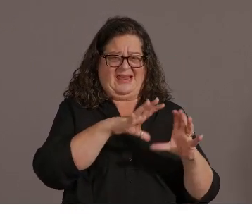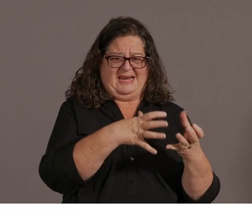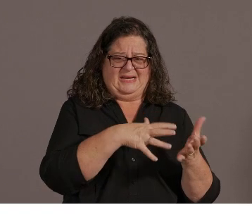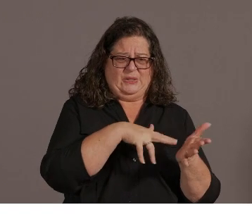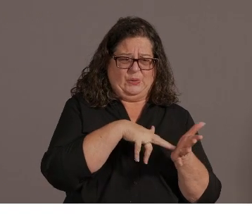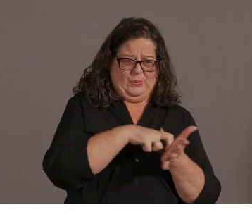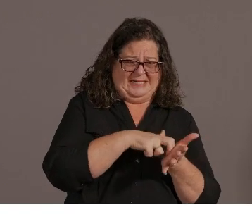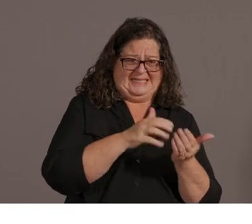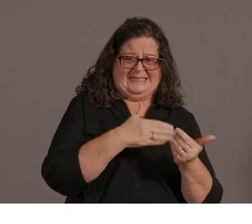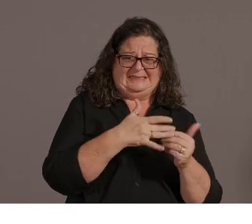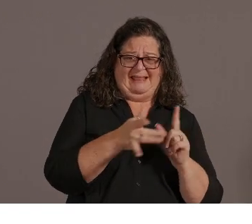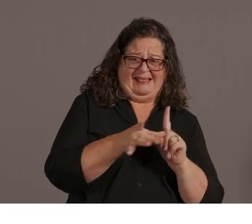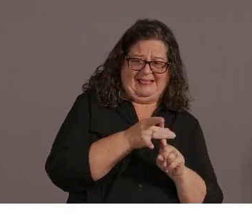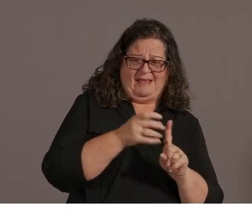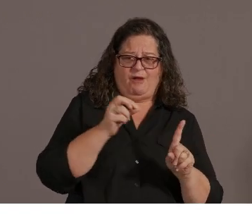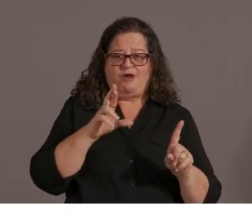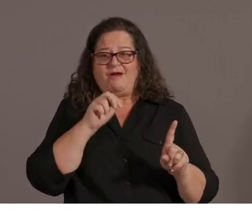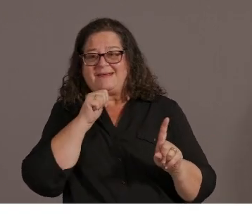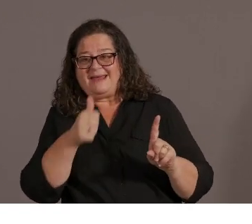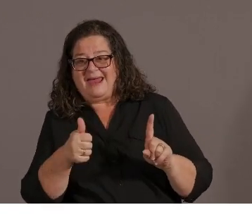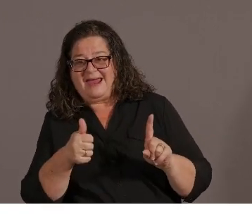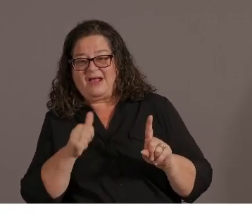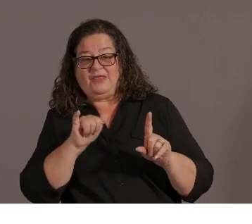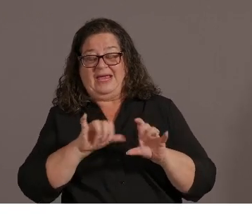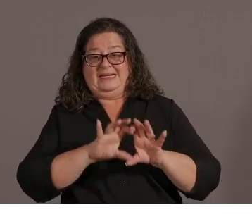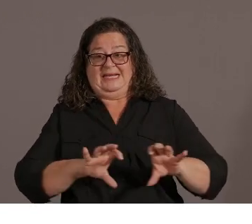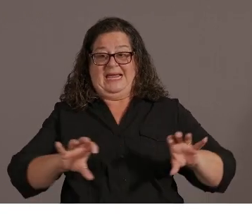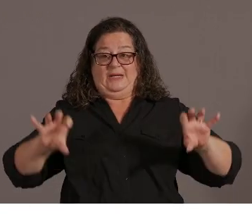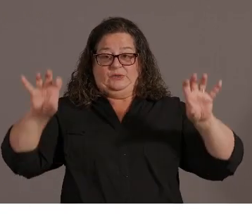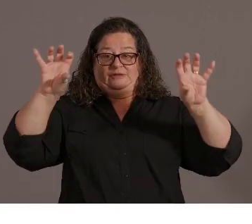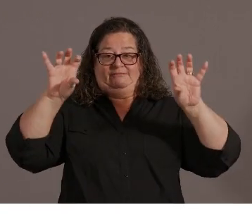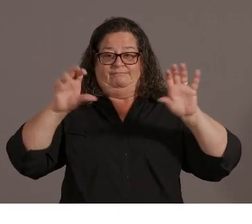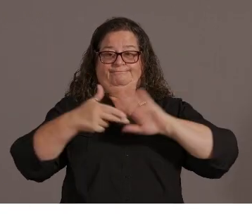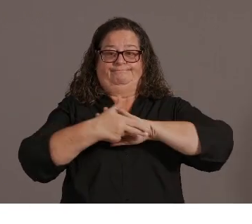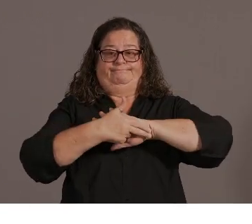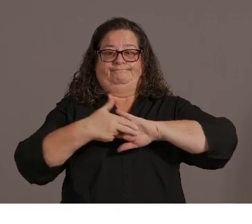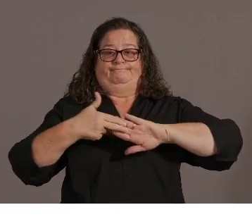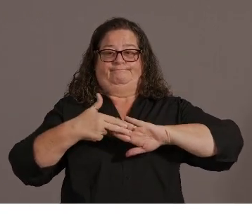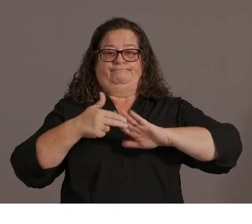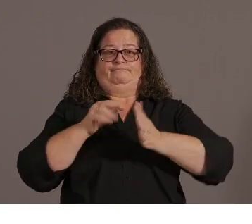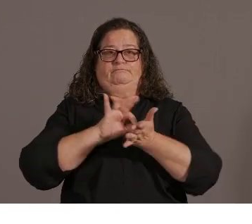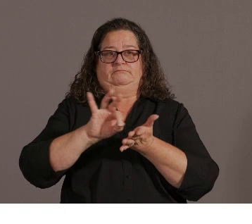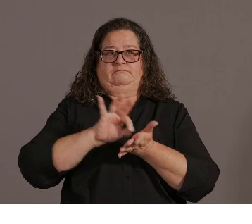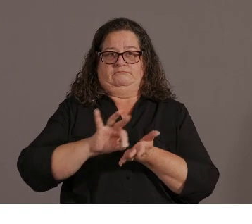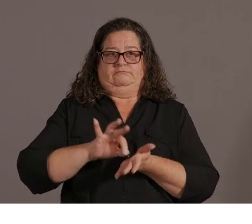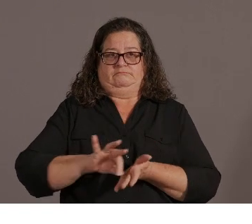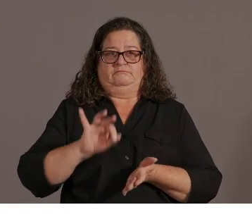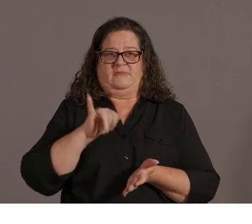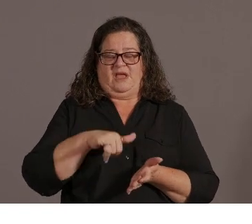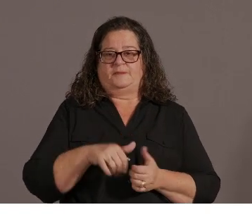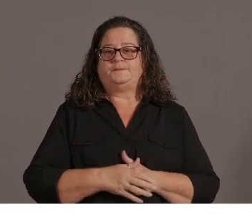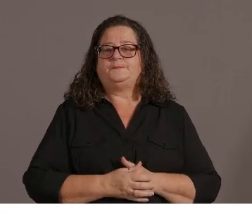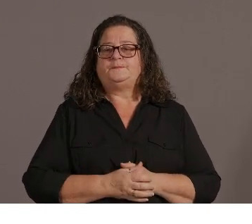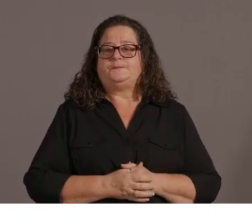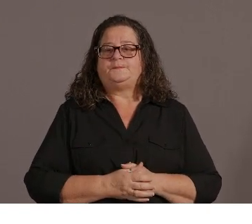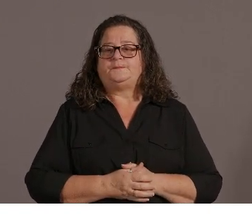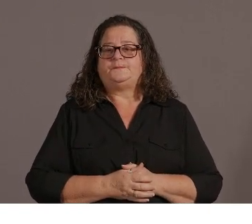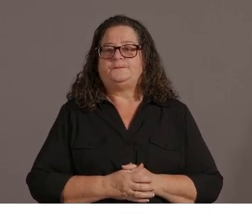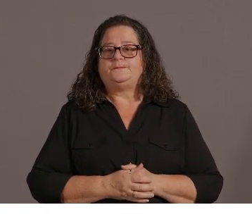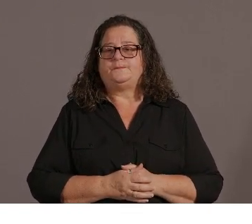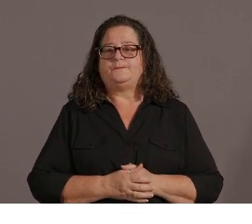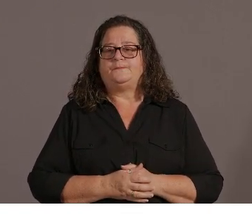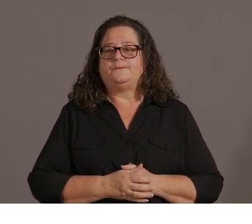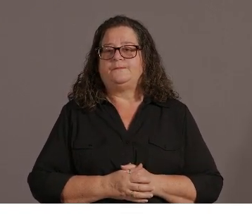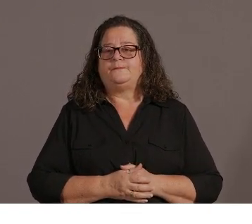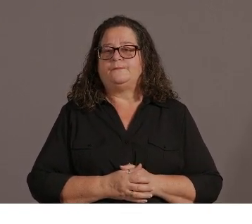are. This report pointed out that Arizona is one of only 2 states that had greater COVID-19